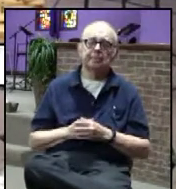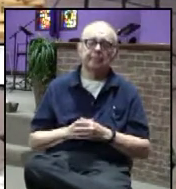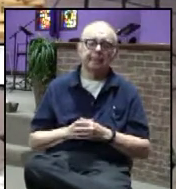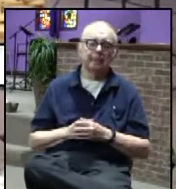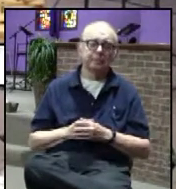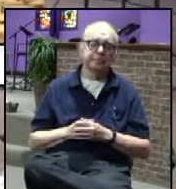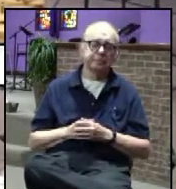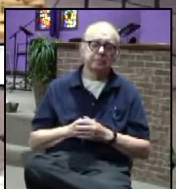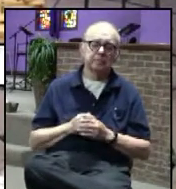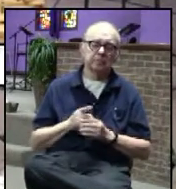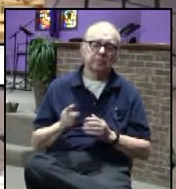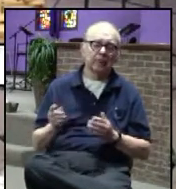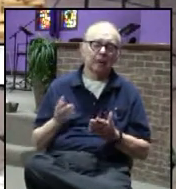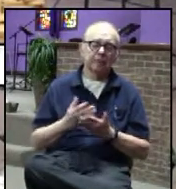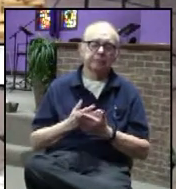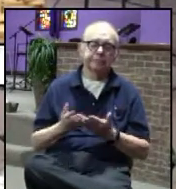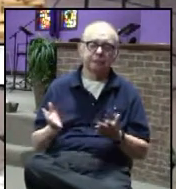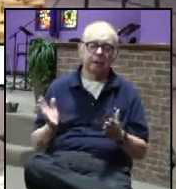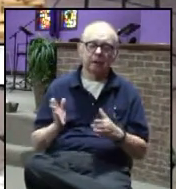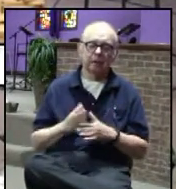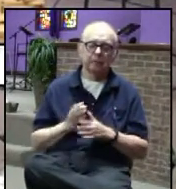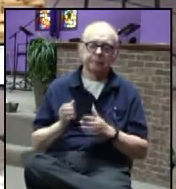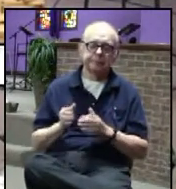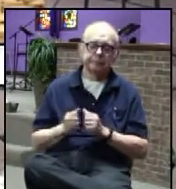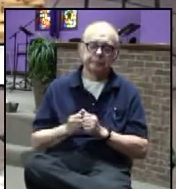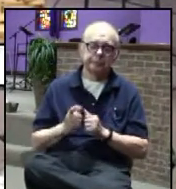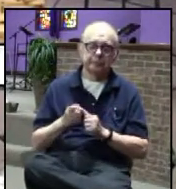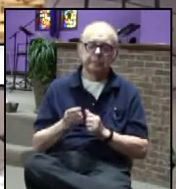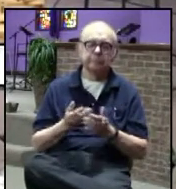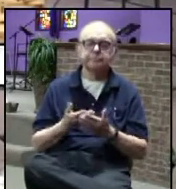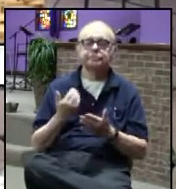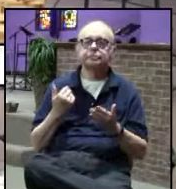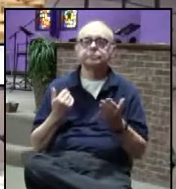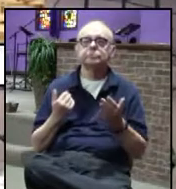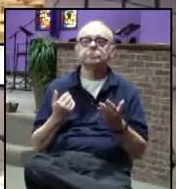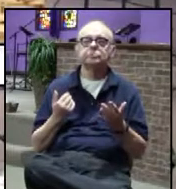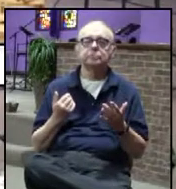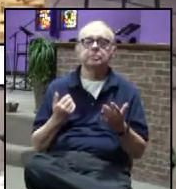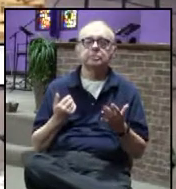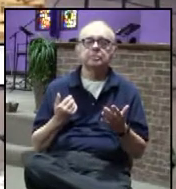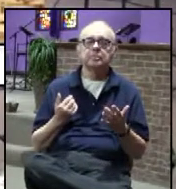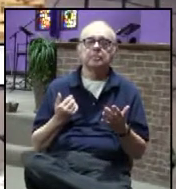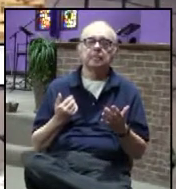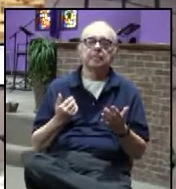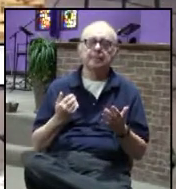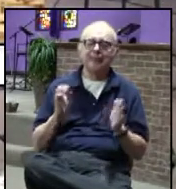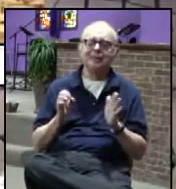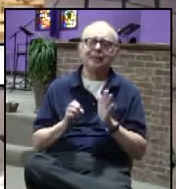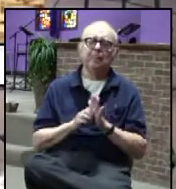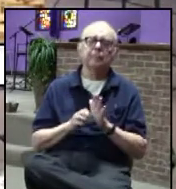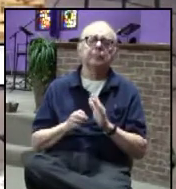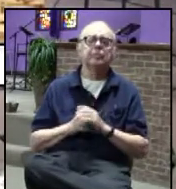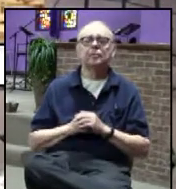there are things, and I've shared with you before that, for instance,